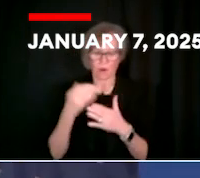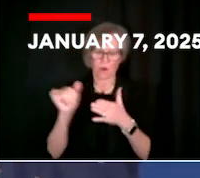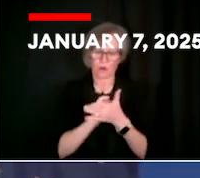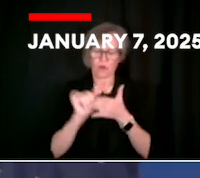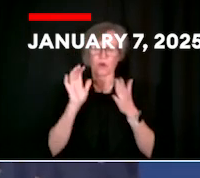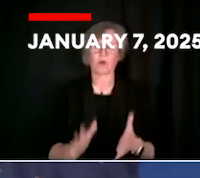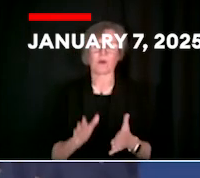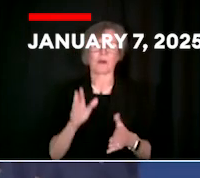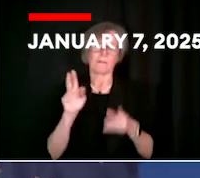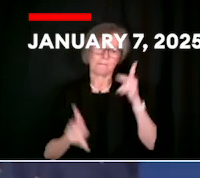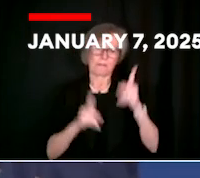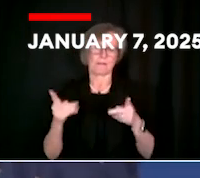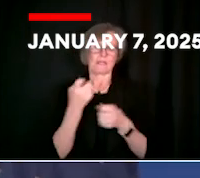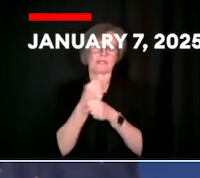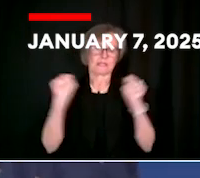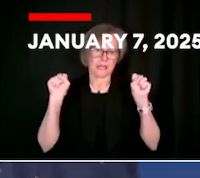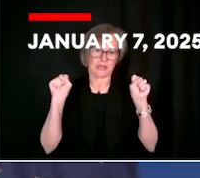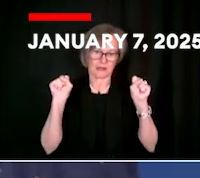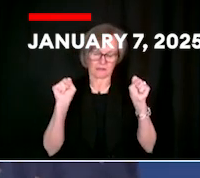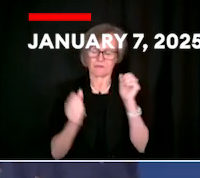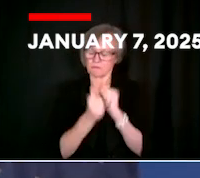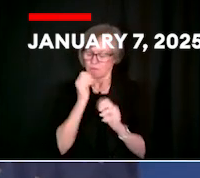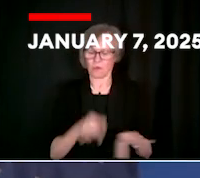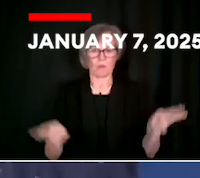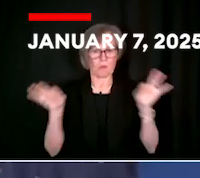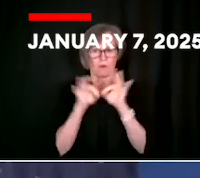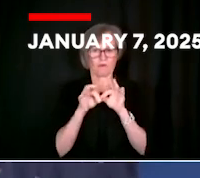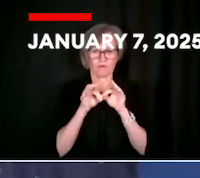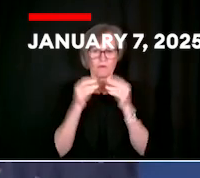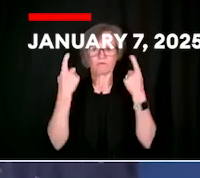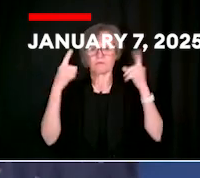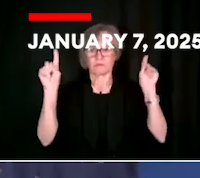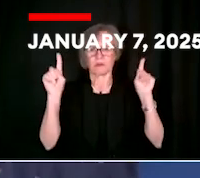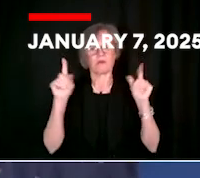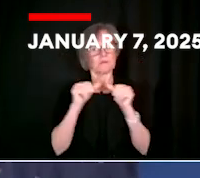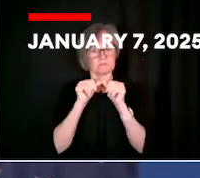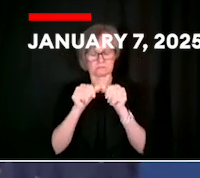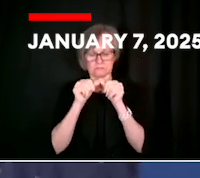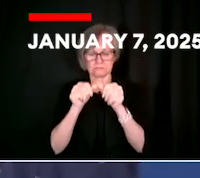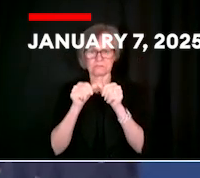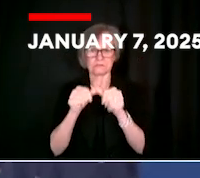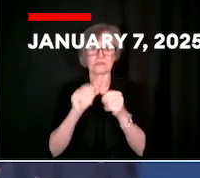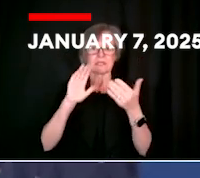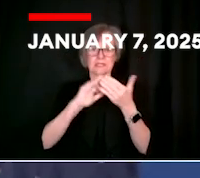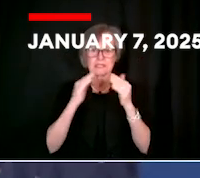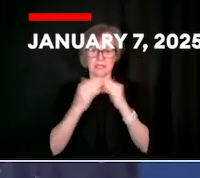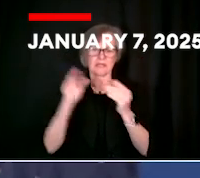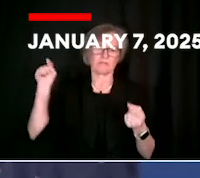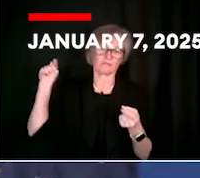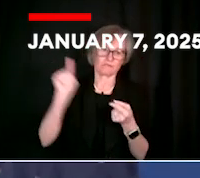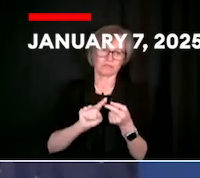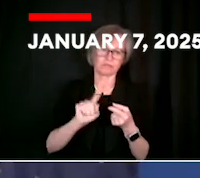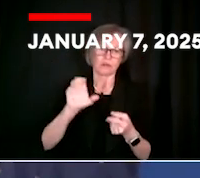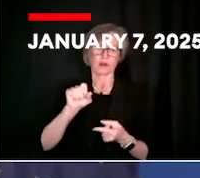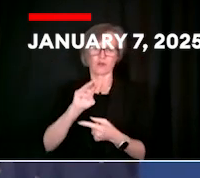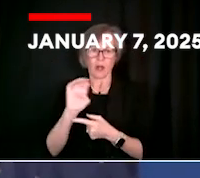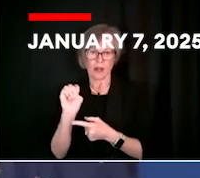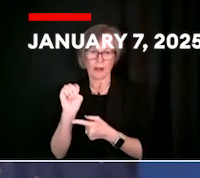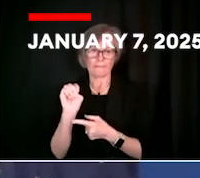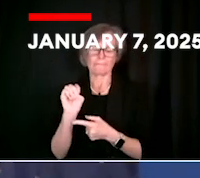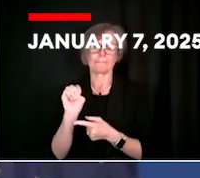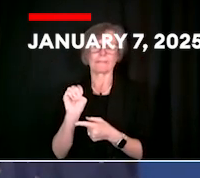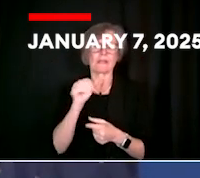is the prerequisite to prosperity. And we're looking forward to continuing our city decrease in crime.